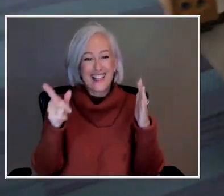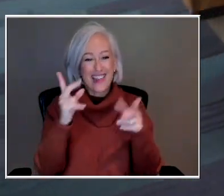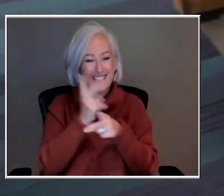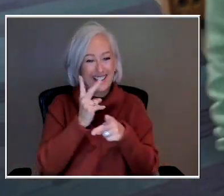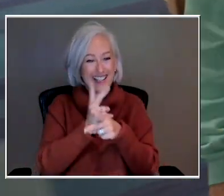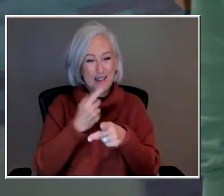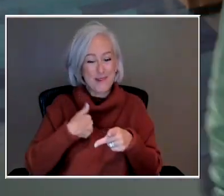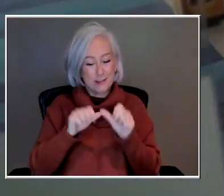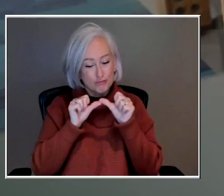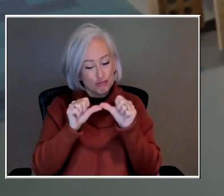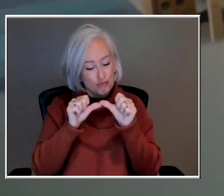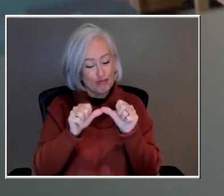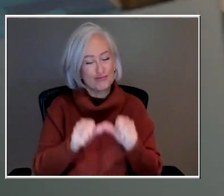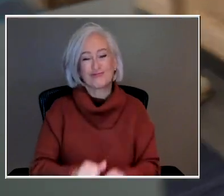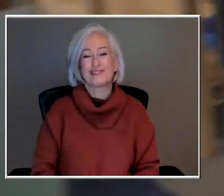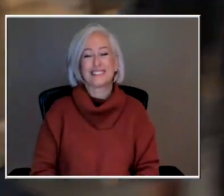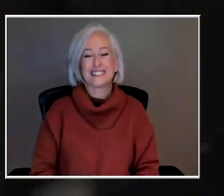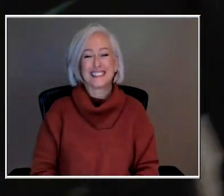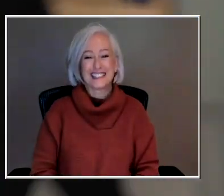scenes.